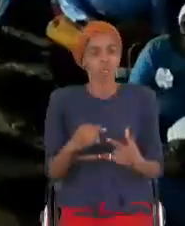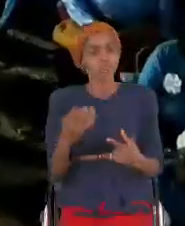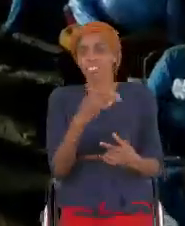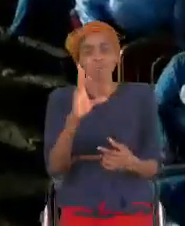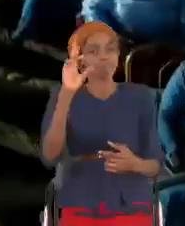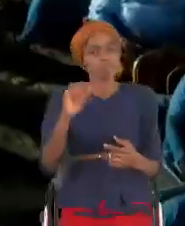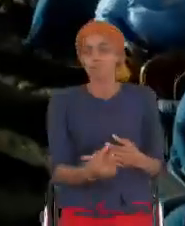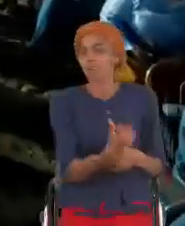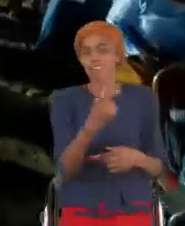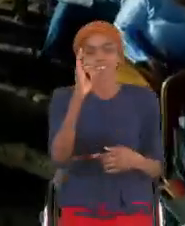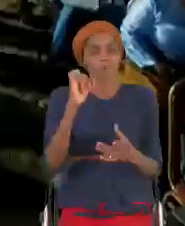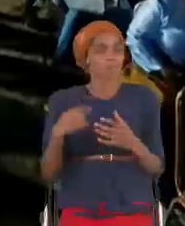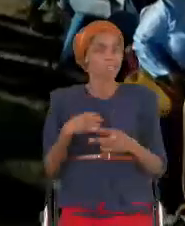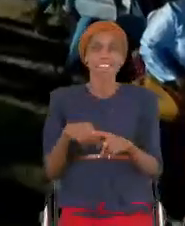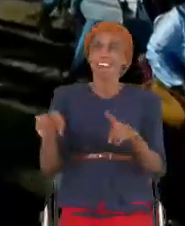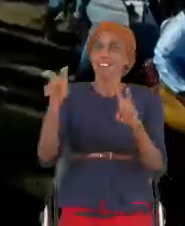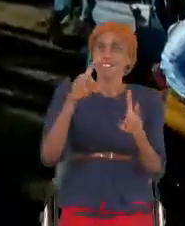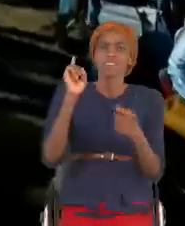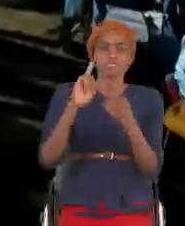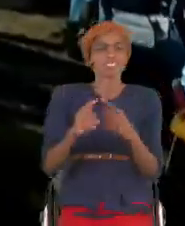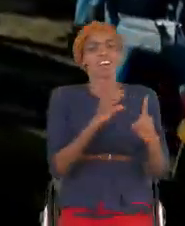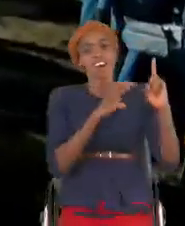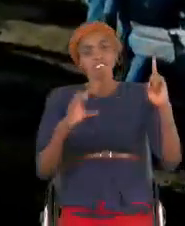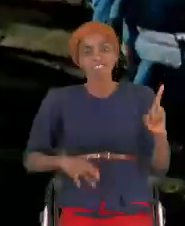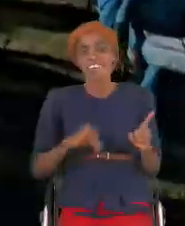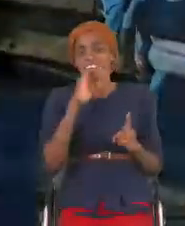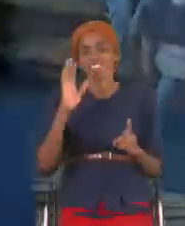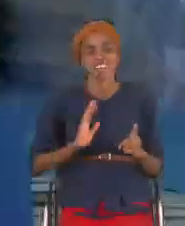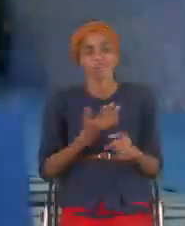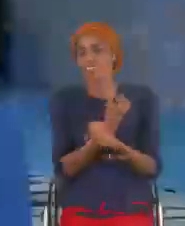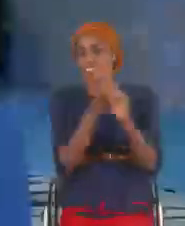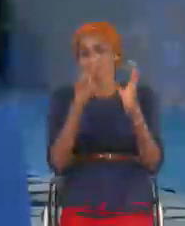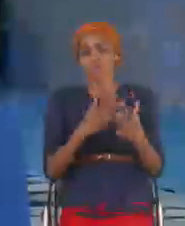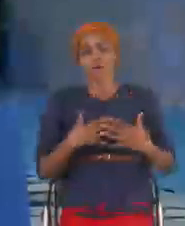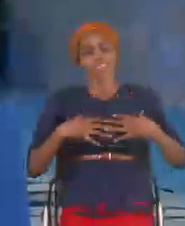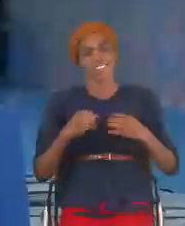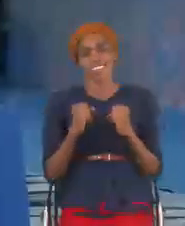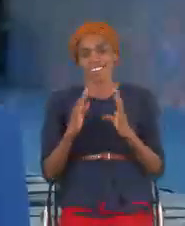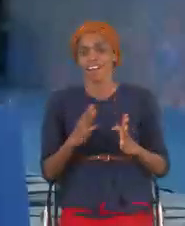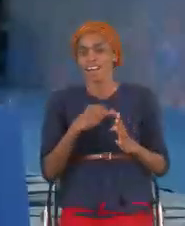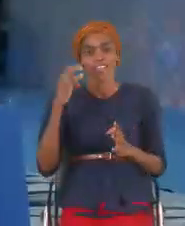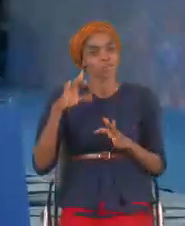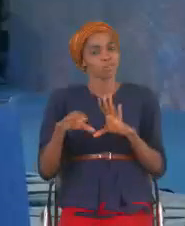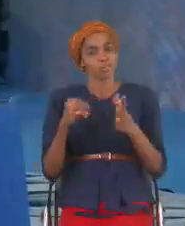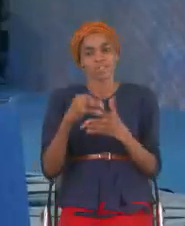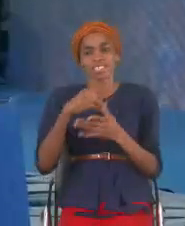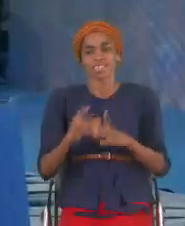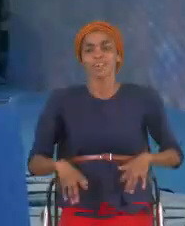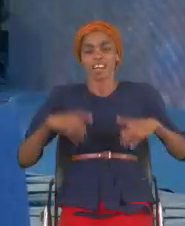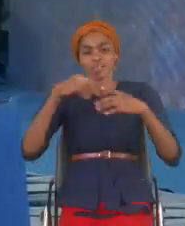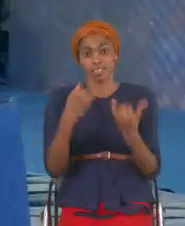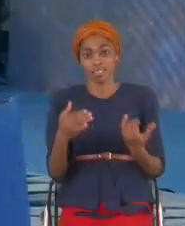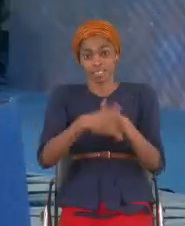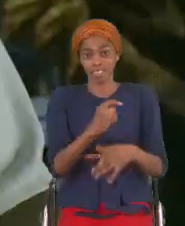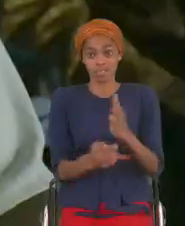one we're looking up to. Christ is a Savior and Healer, and he will do it in your life today in